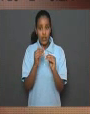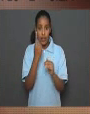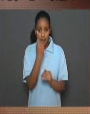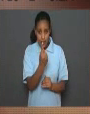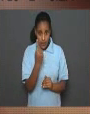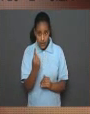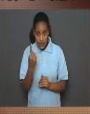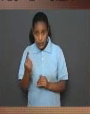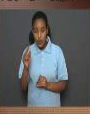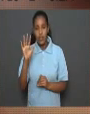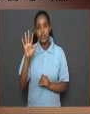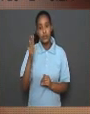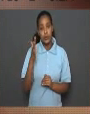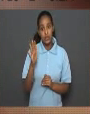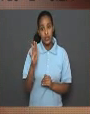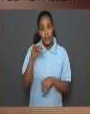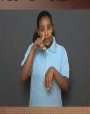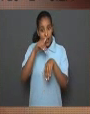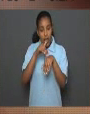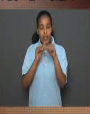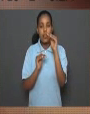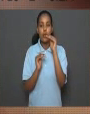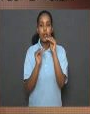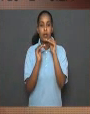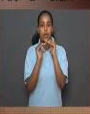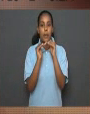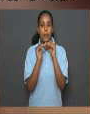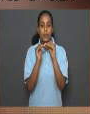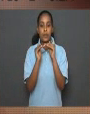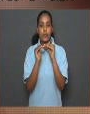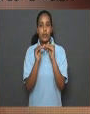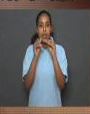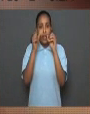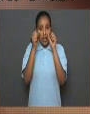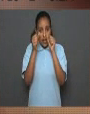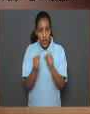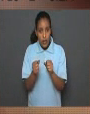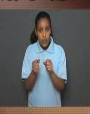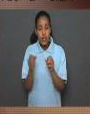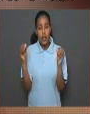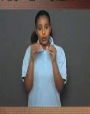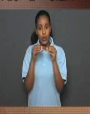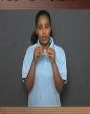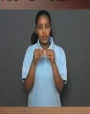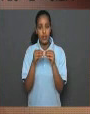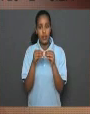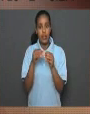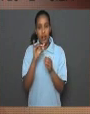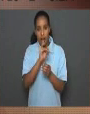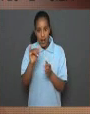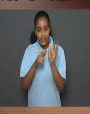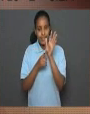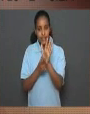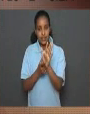individual species at equilibrium can be calculated like